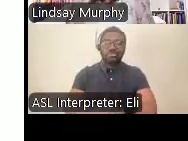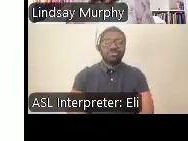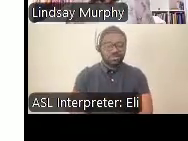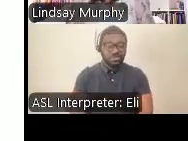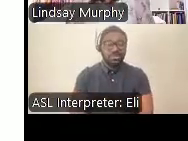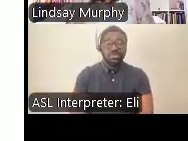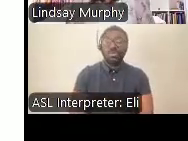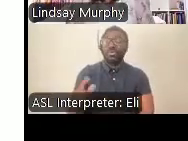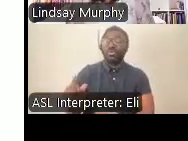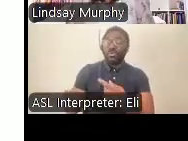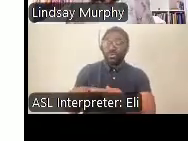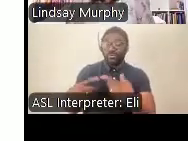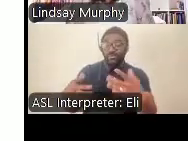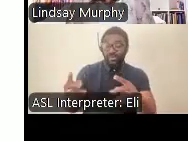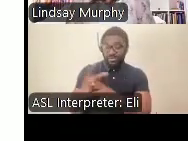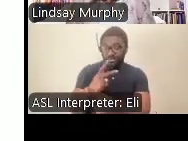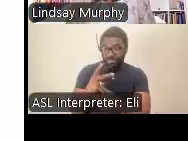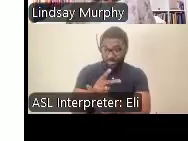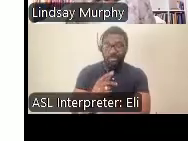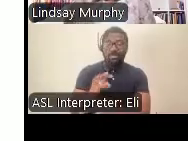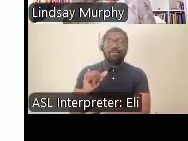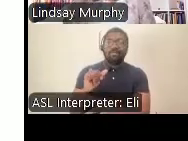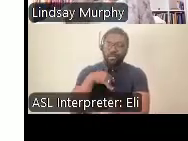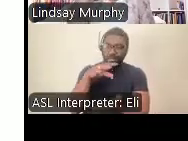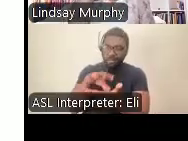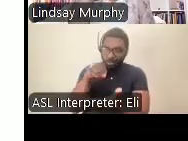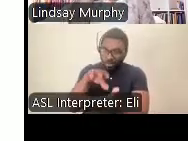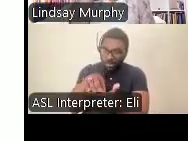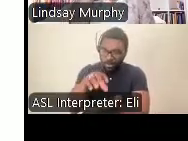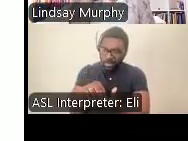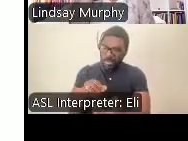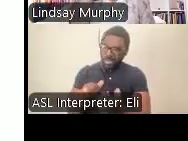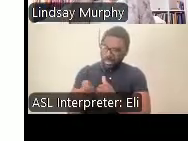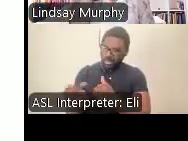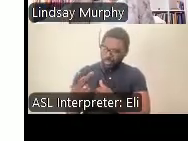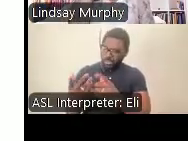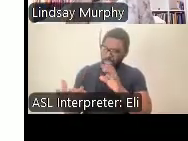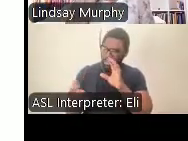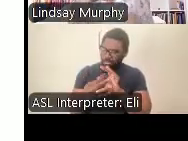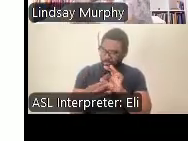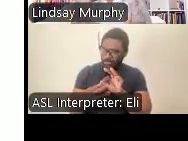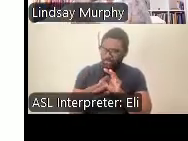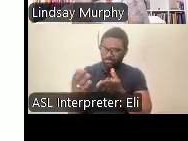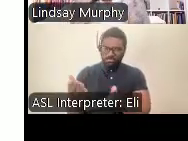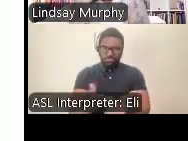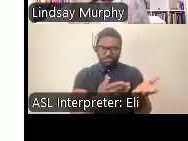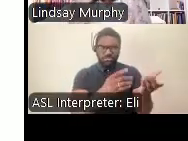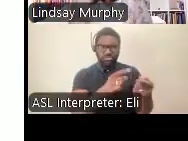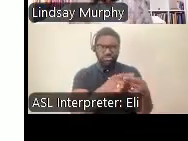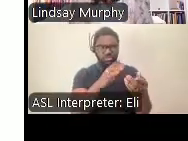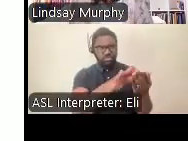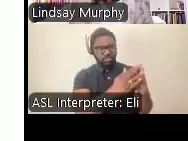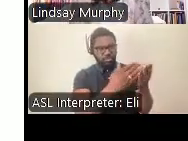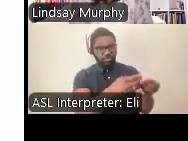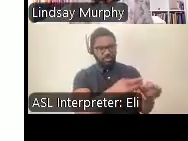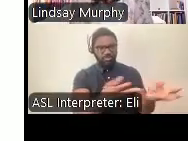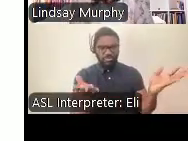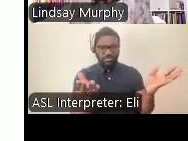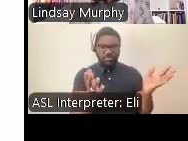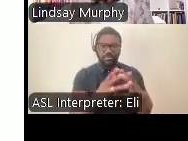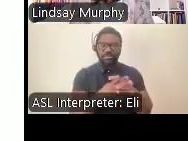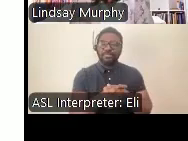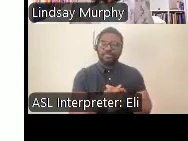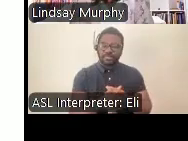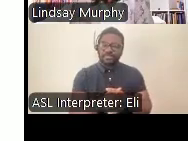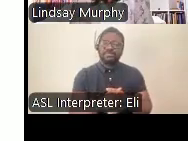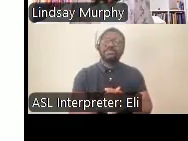had more time to learn about it, we started talking about how we could collaborate that and bring it out to community providers. We are in